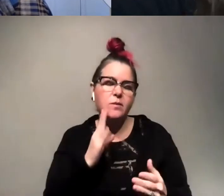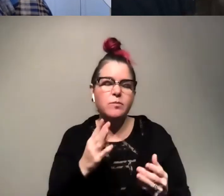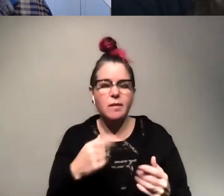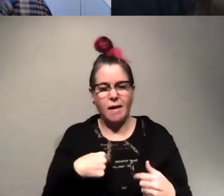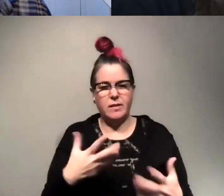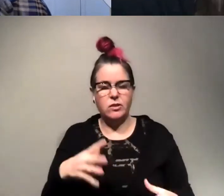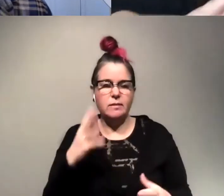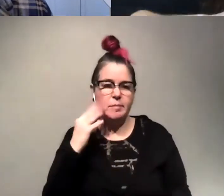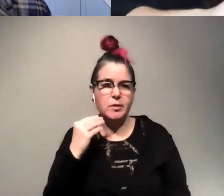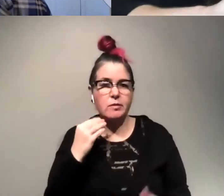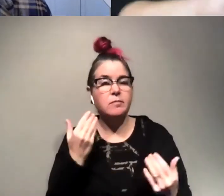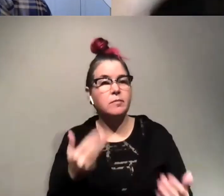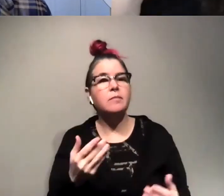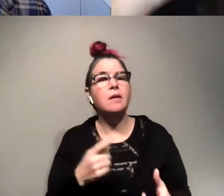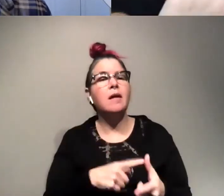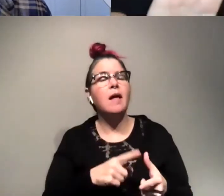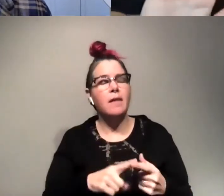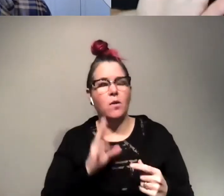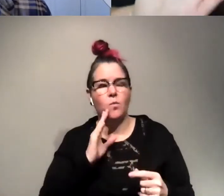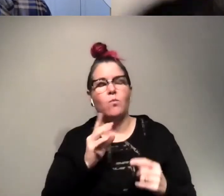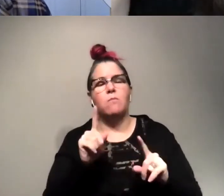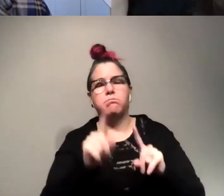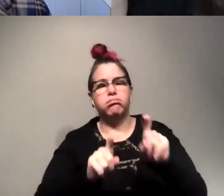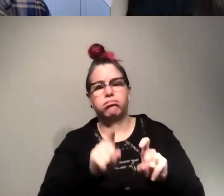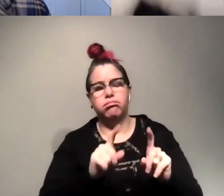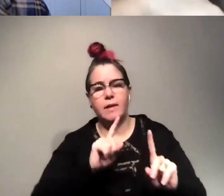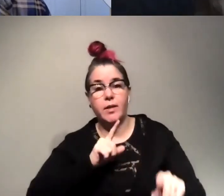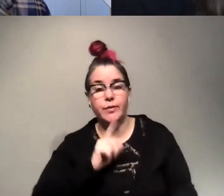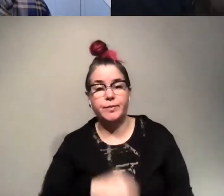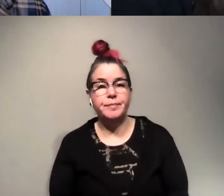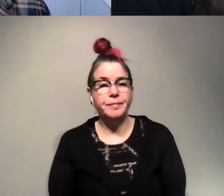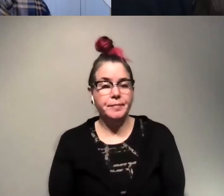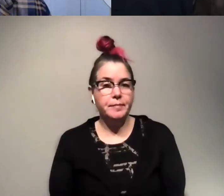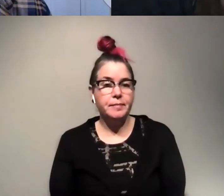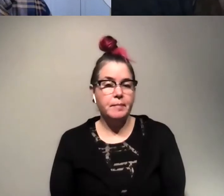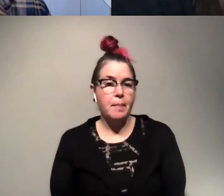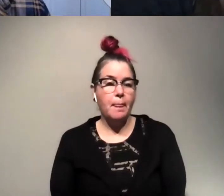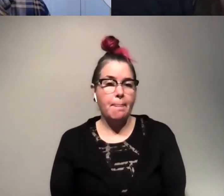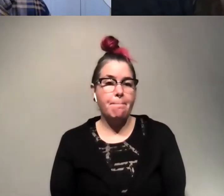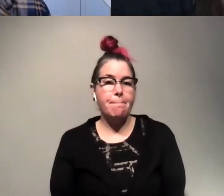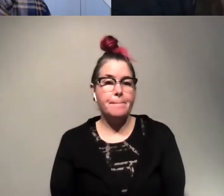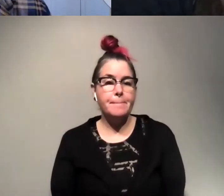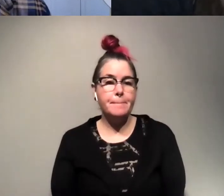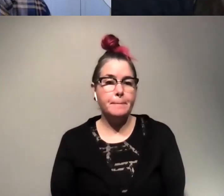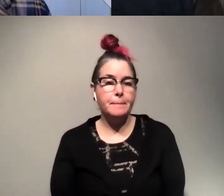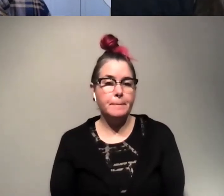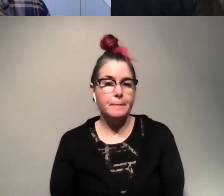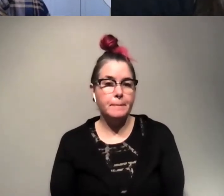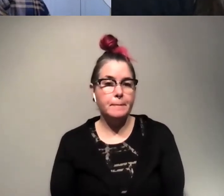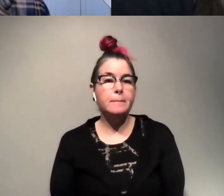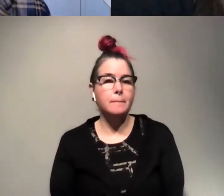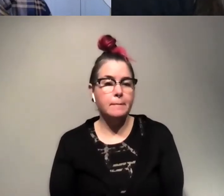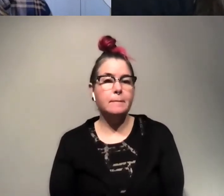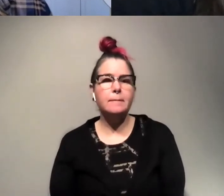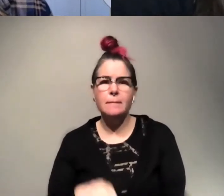That's perfect. And then from but- there, we'll go into all our questions coming in from the audience. Does that sound Yeah, good? but Sarah,